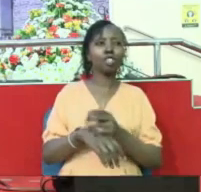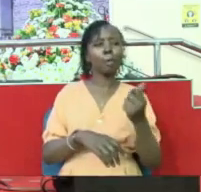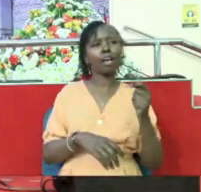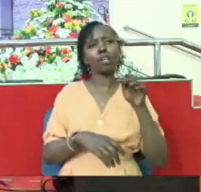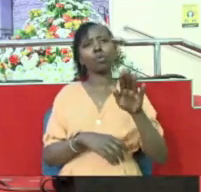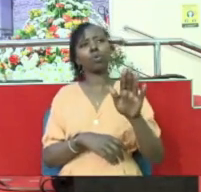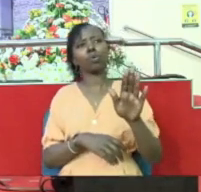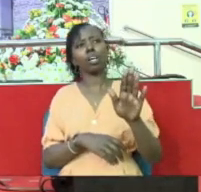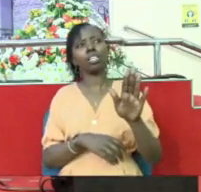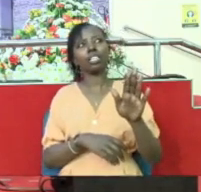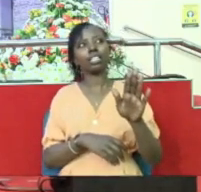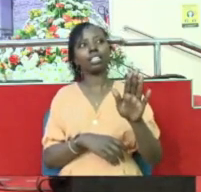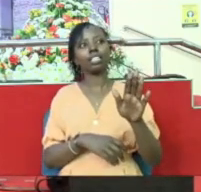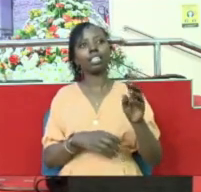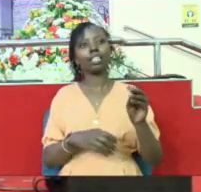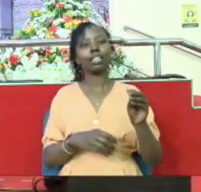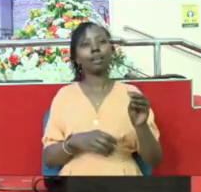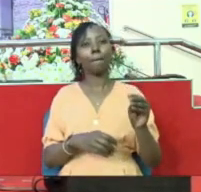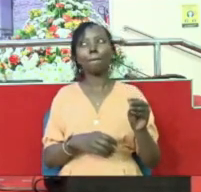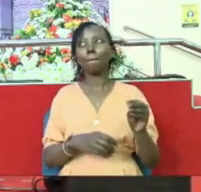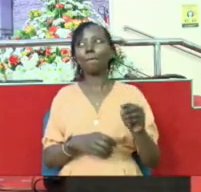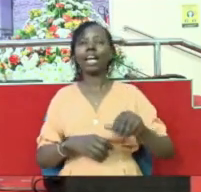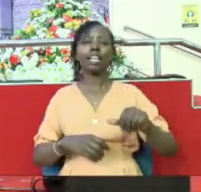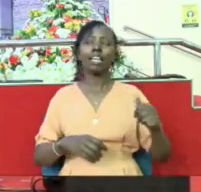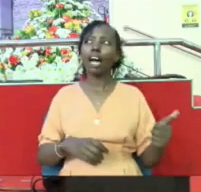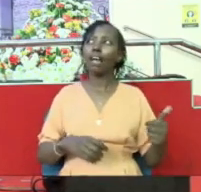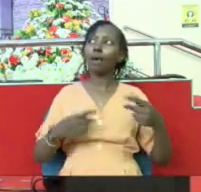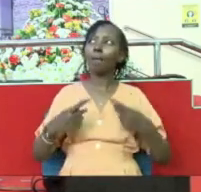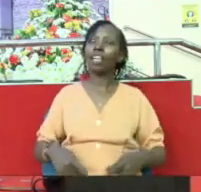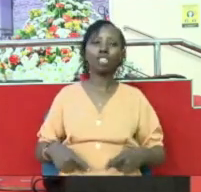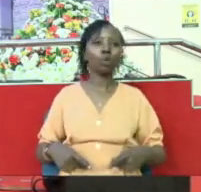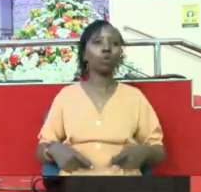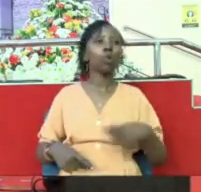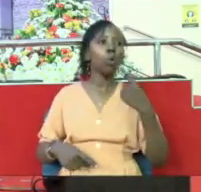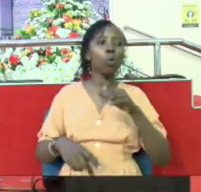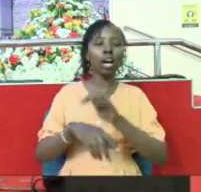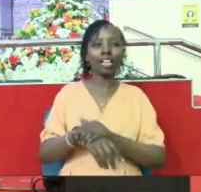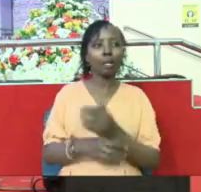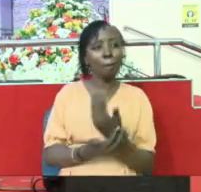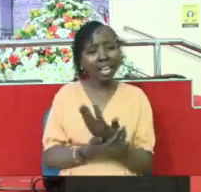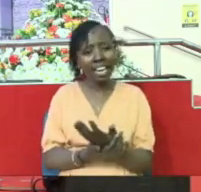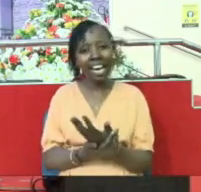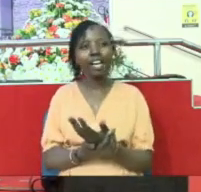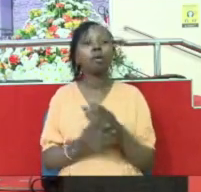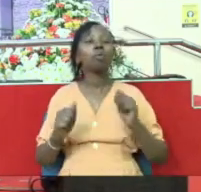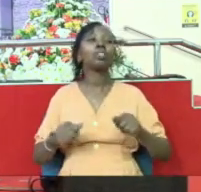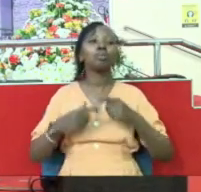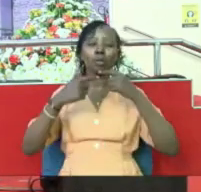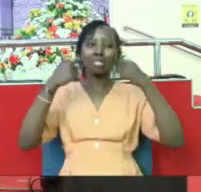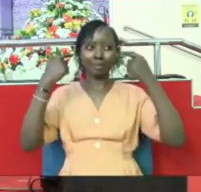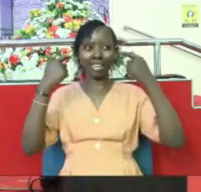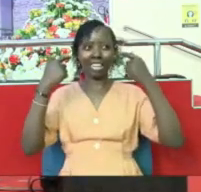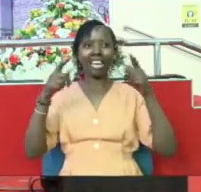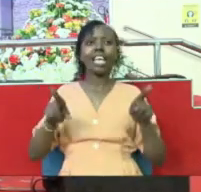them. And then the guy being given smiles back to your child. And your child looks